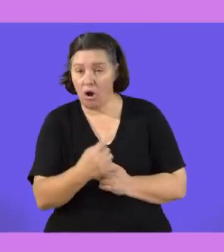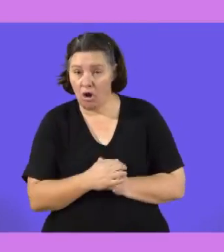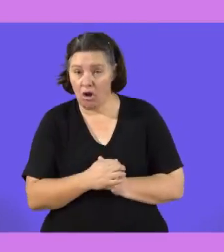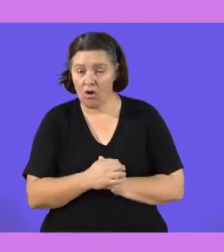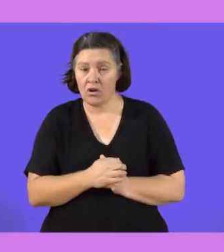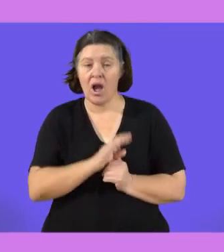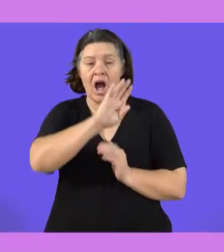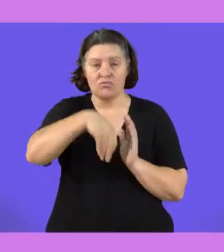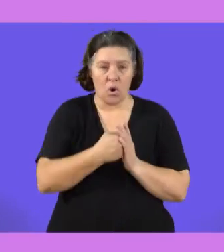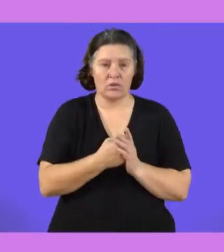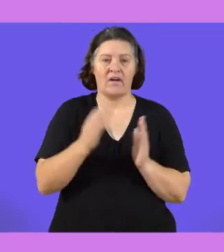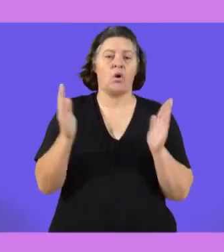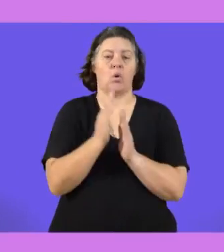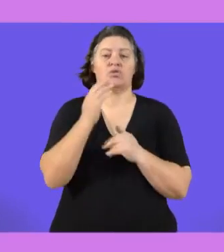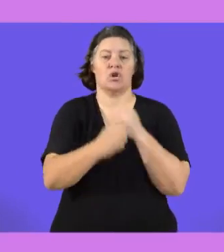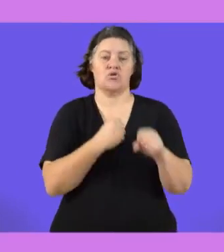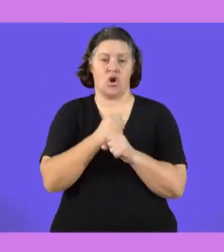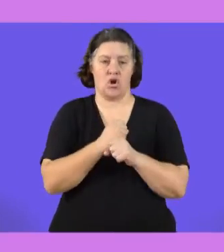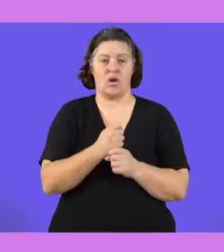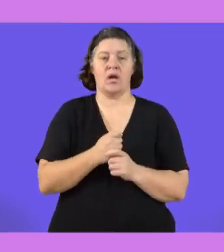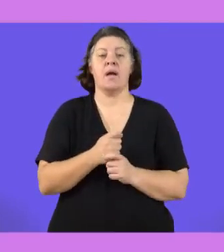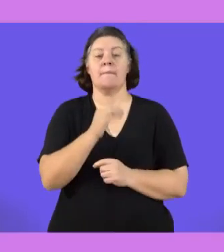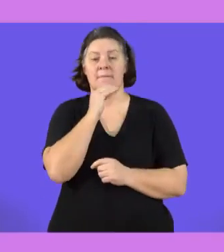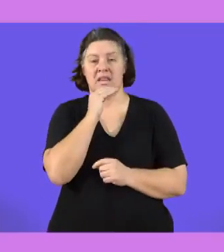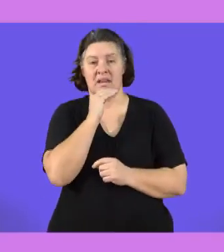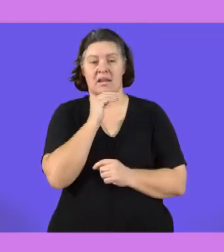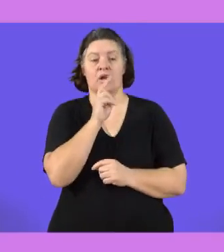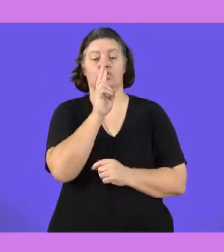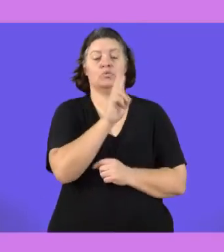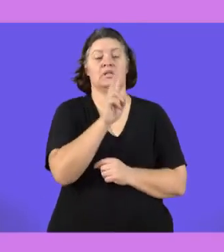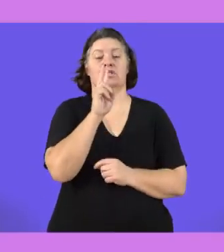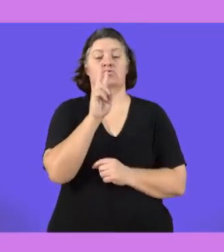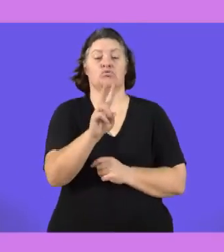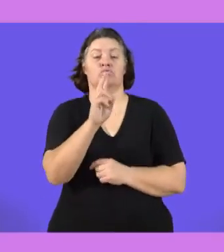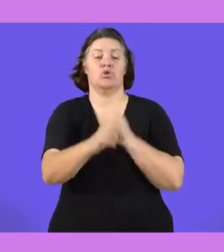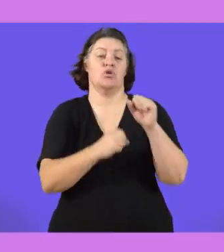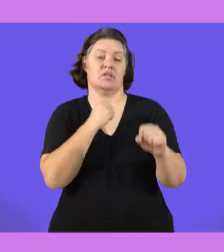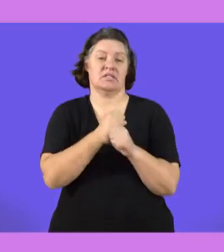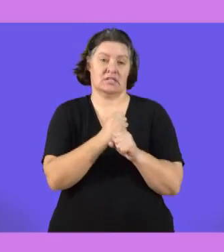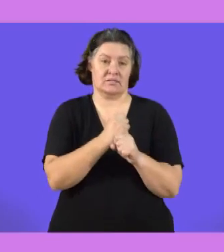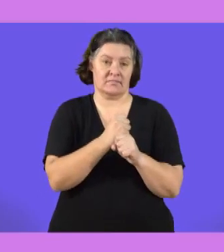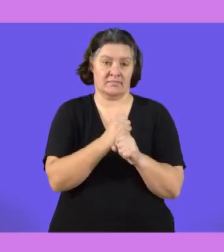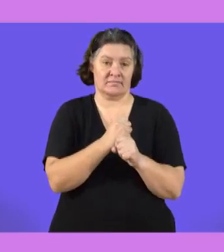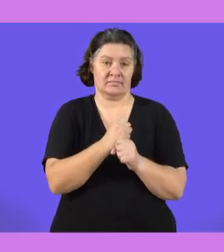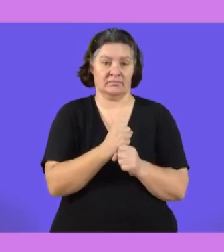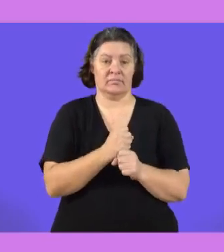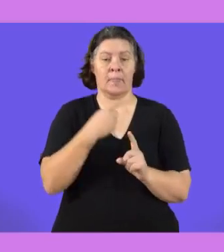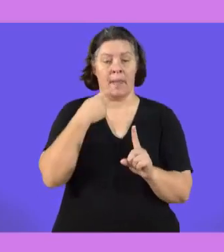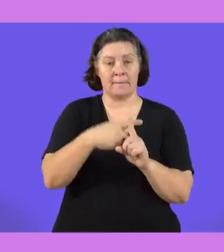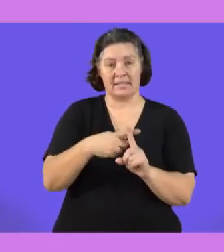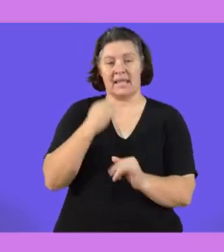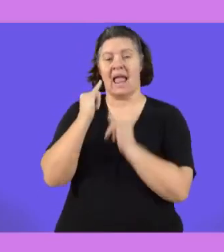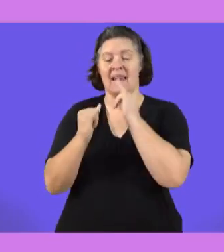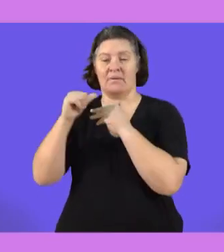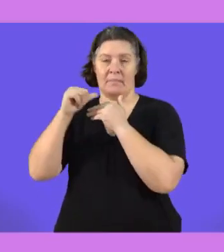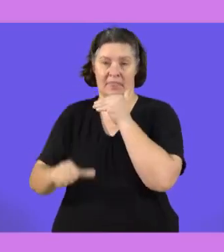long, rounded to the closest year. So if I look at it, it will give me 22 years